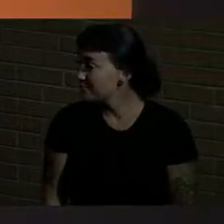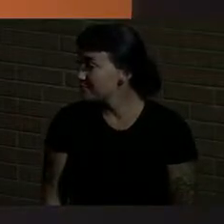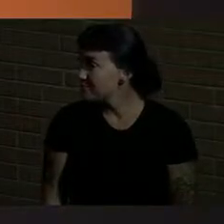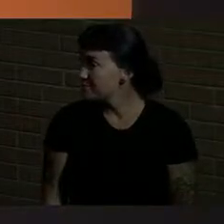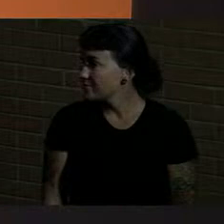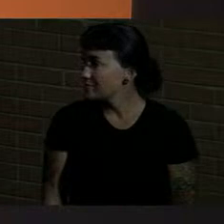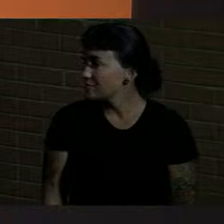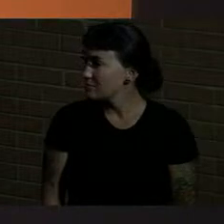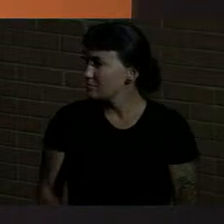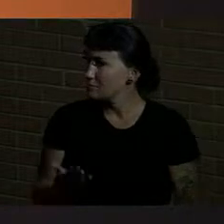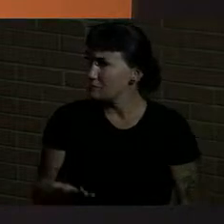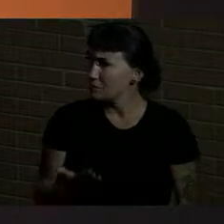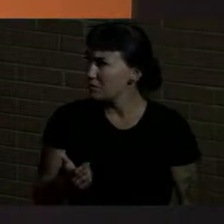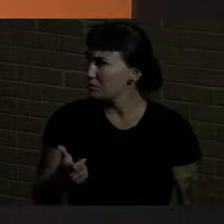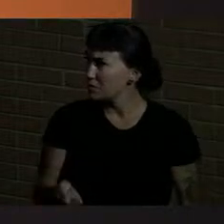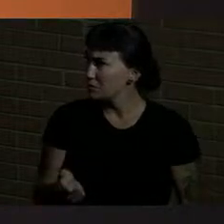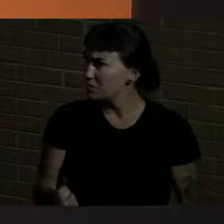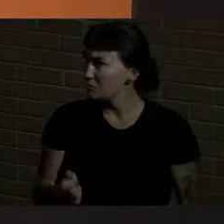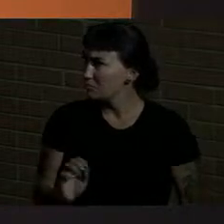Maybe.